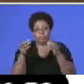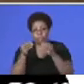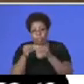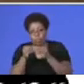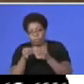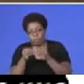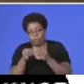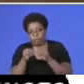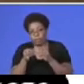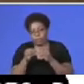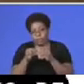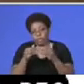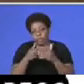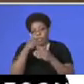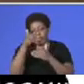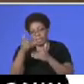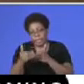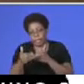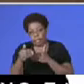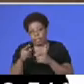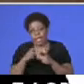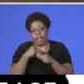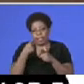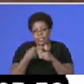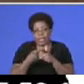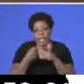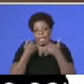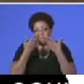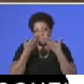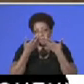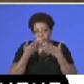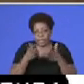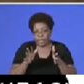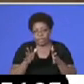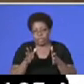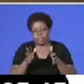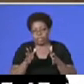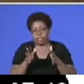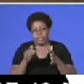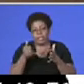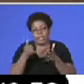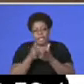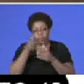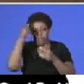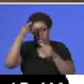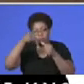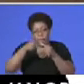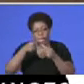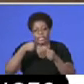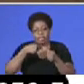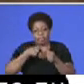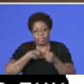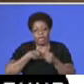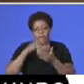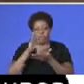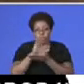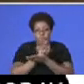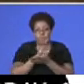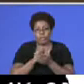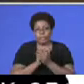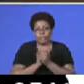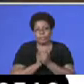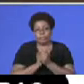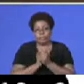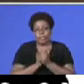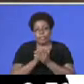the next. And then when I finished it, it reminds me of school. Her older